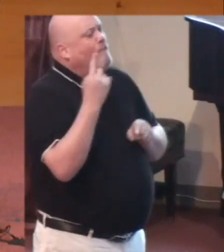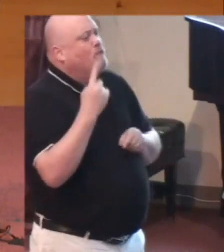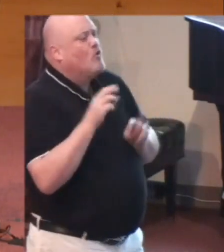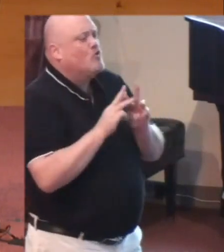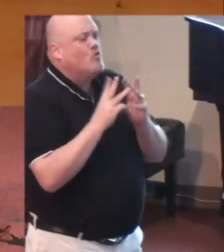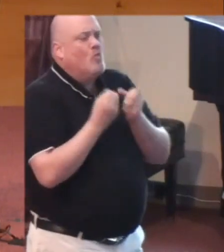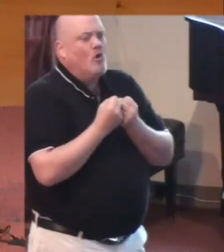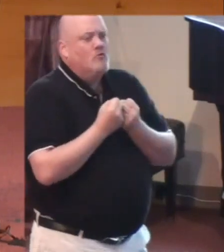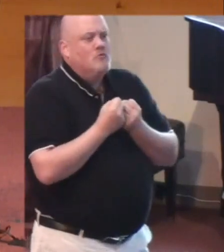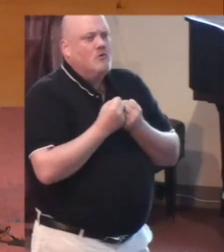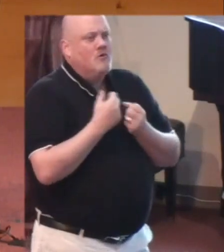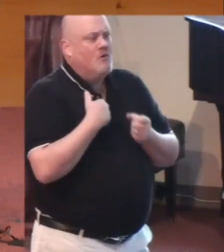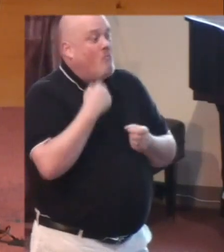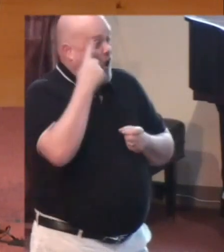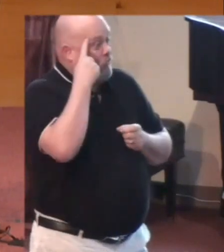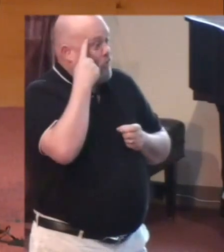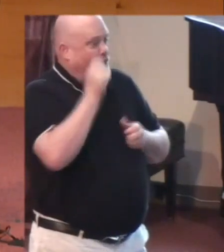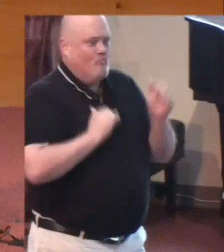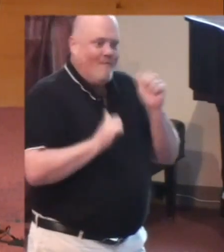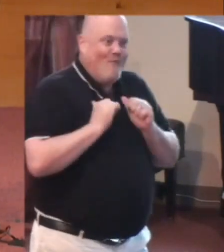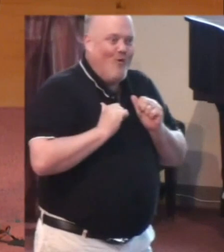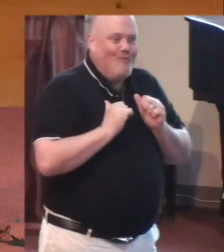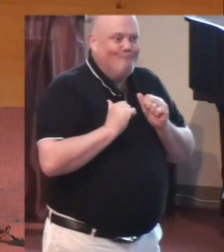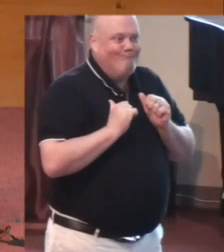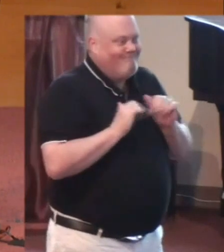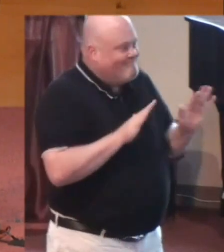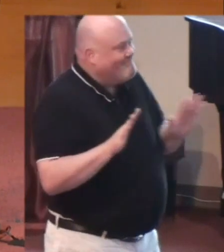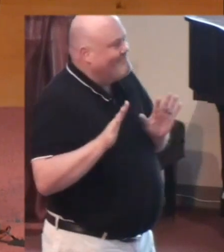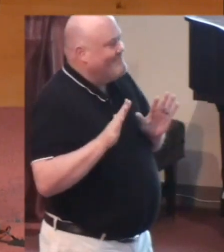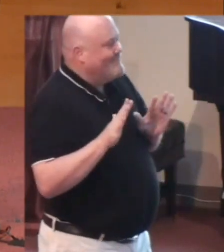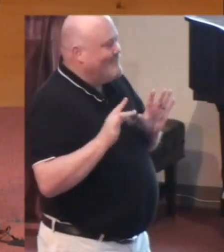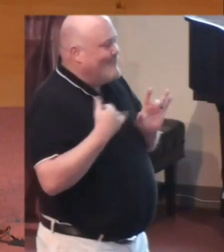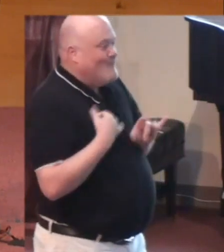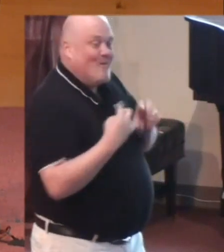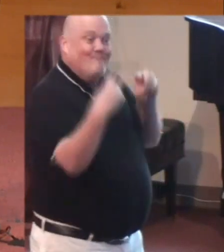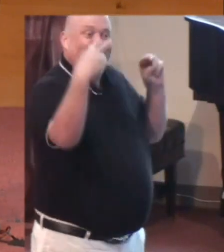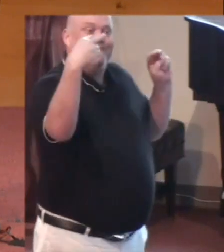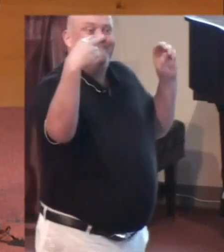attended, I thought I was there to sing and play and be a star.